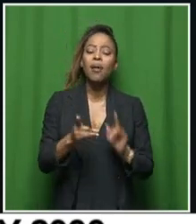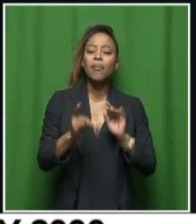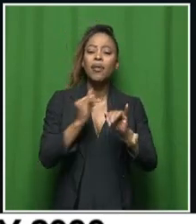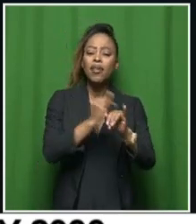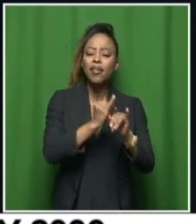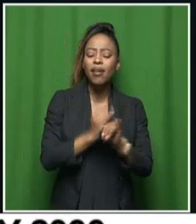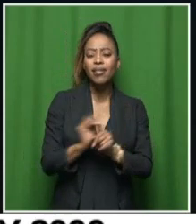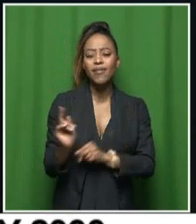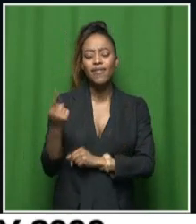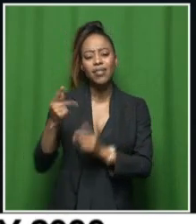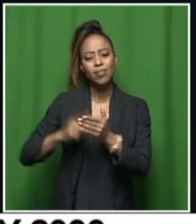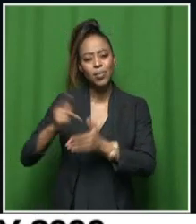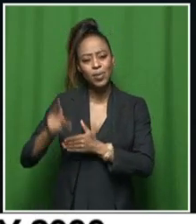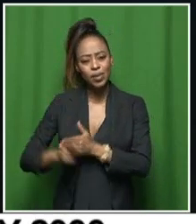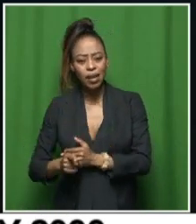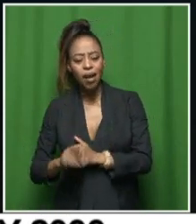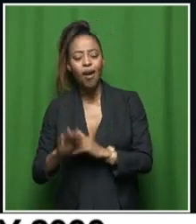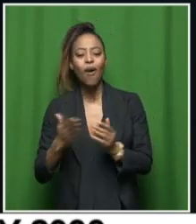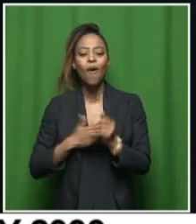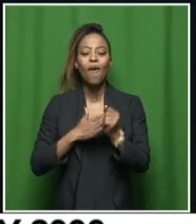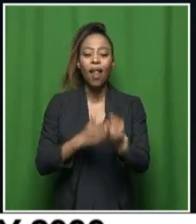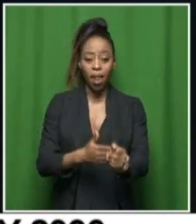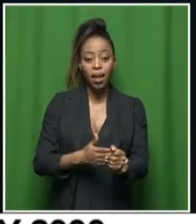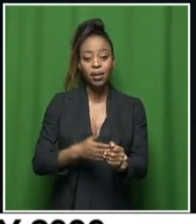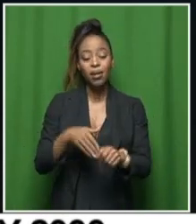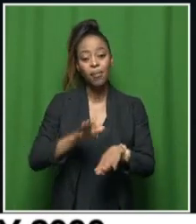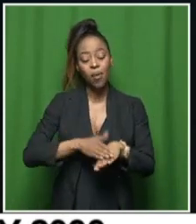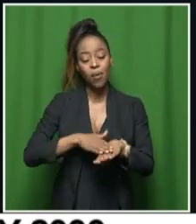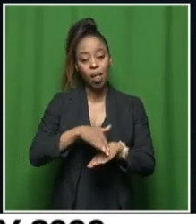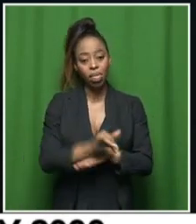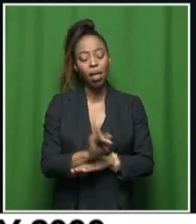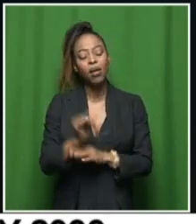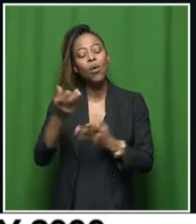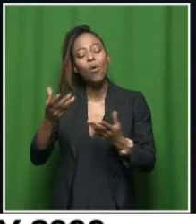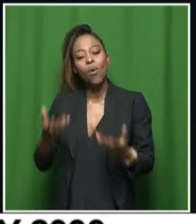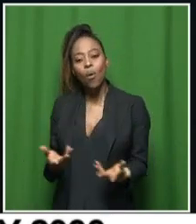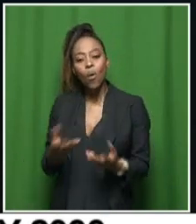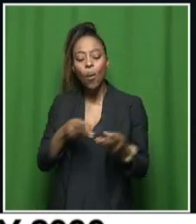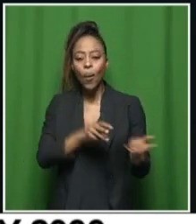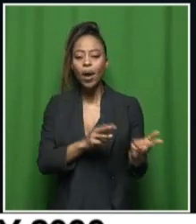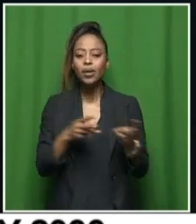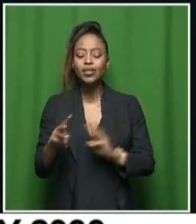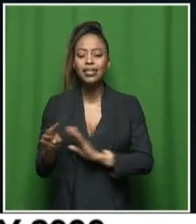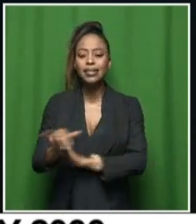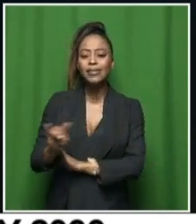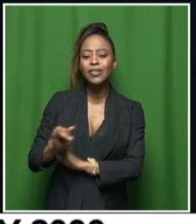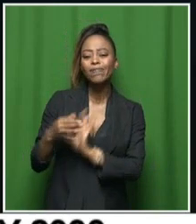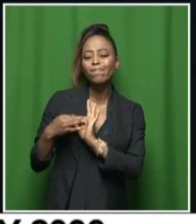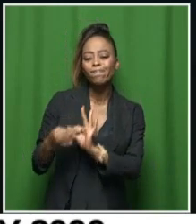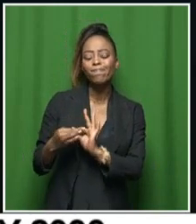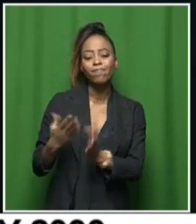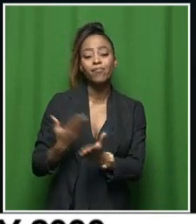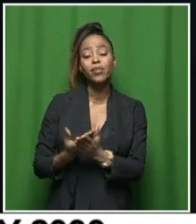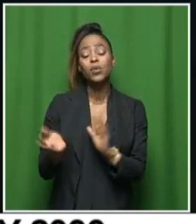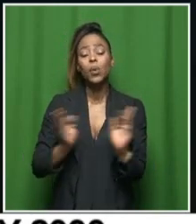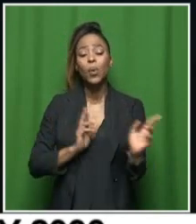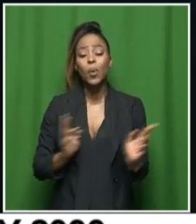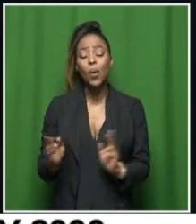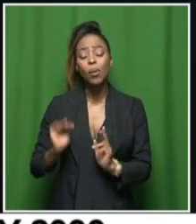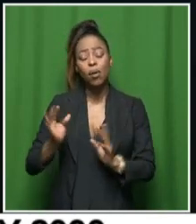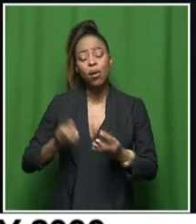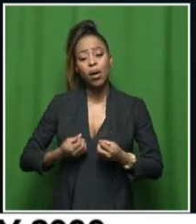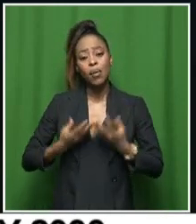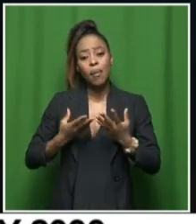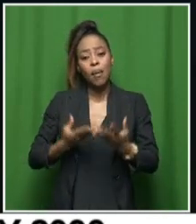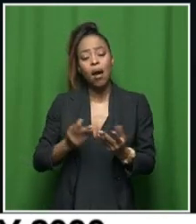industry-first projects that we are leading to the front, or in ways in which we can work together. So hopefully that inspires